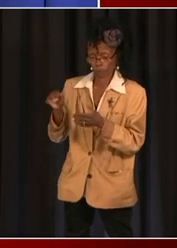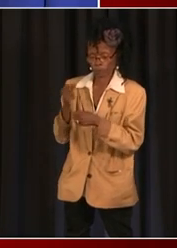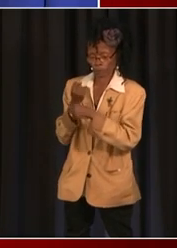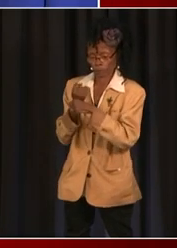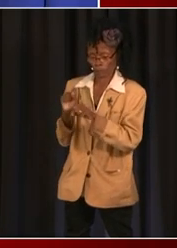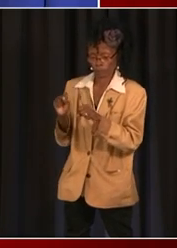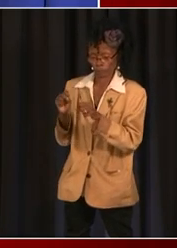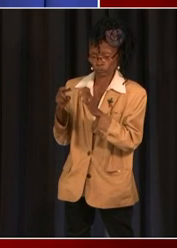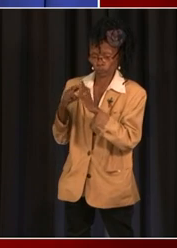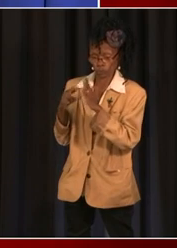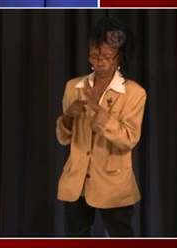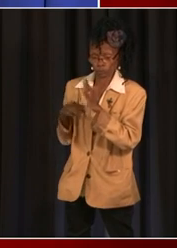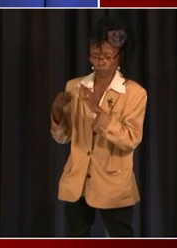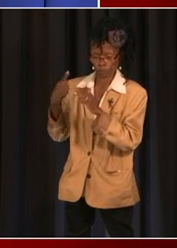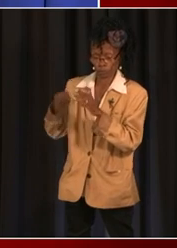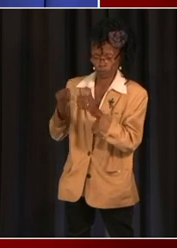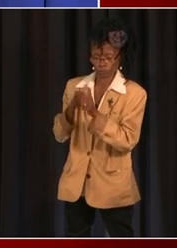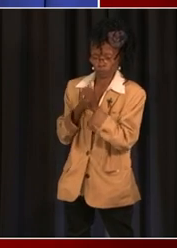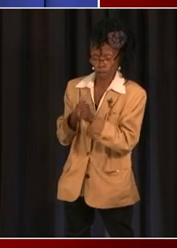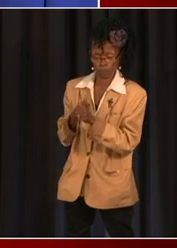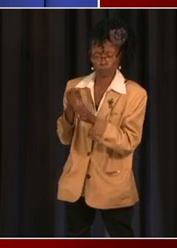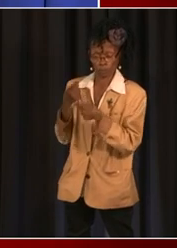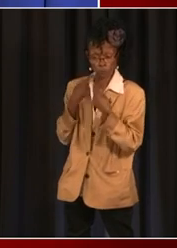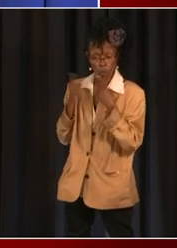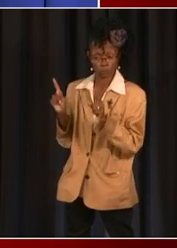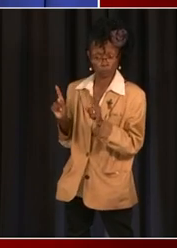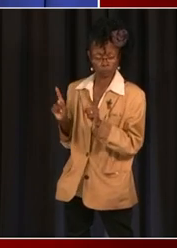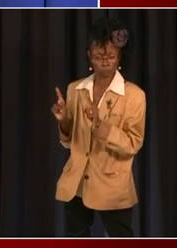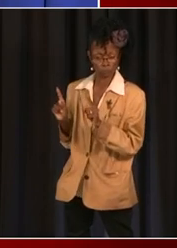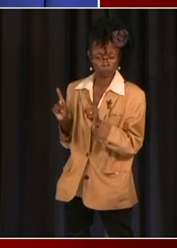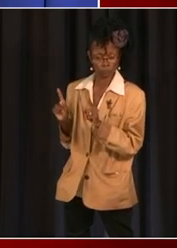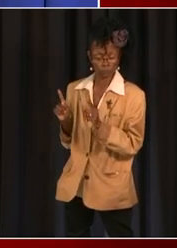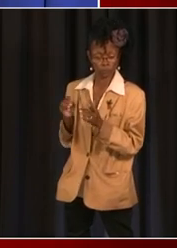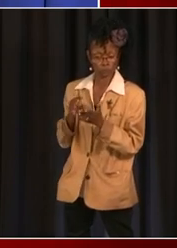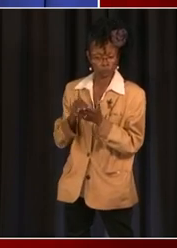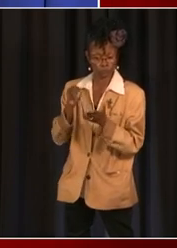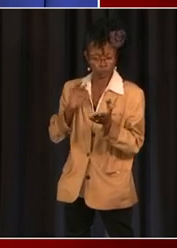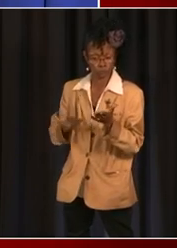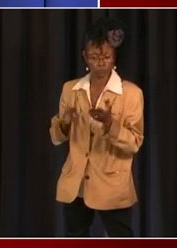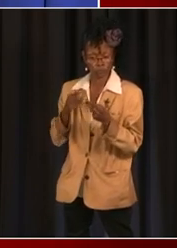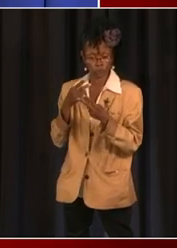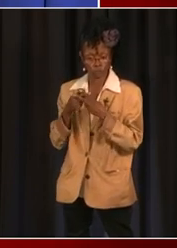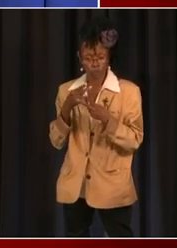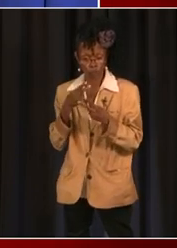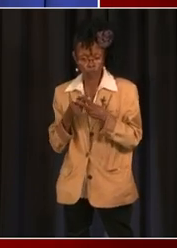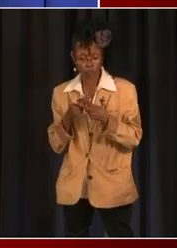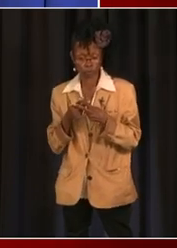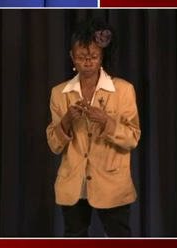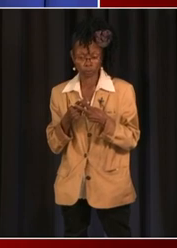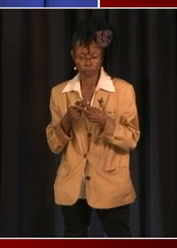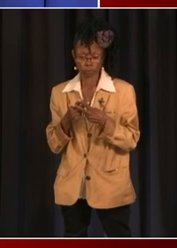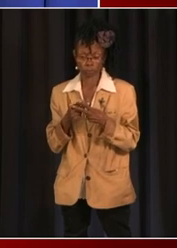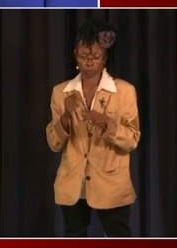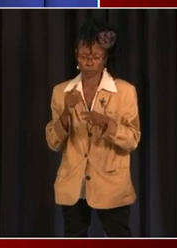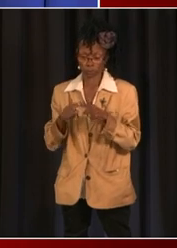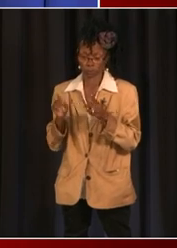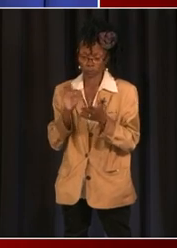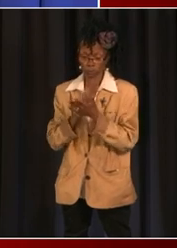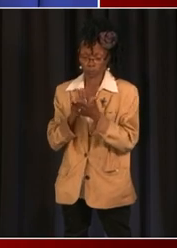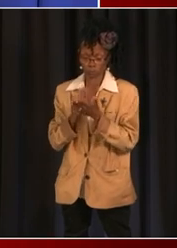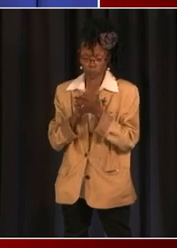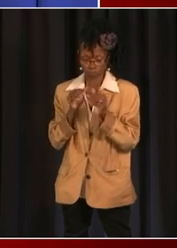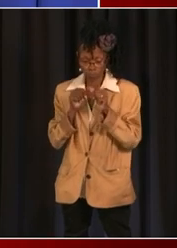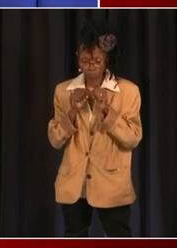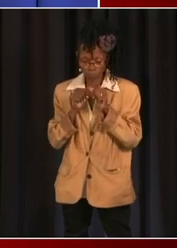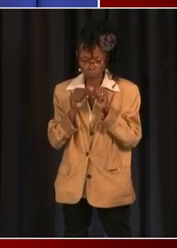followed, and they are working. There are students on quarantine, there are teachers on quarantine, and the school days continue,